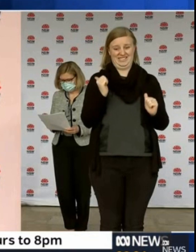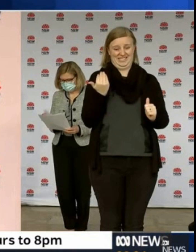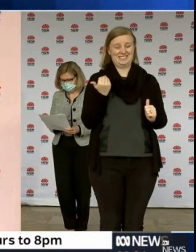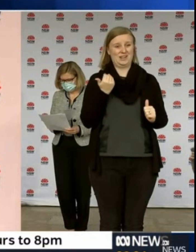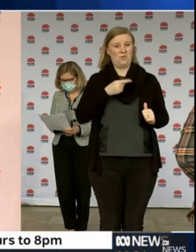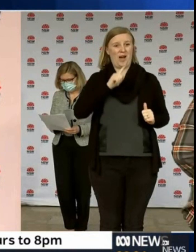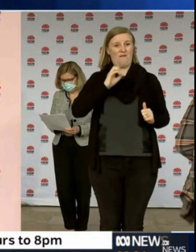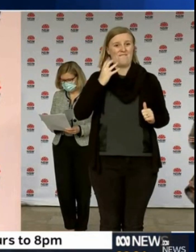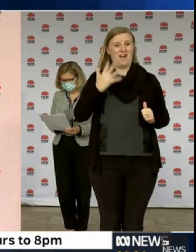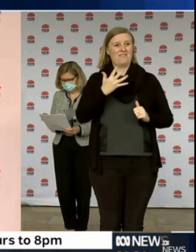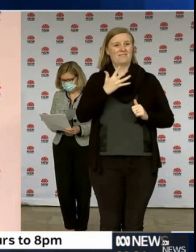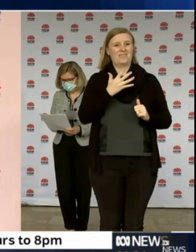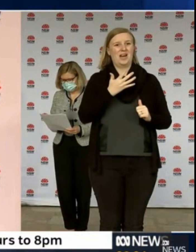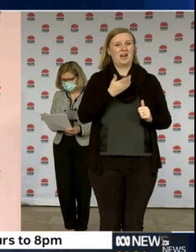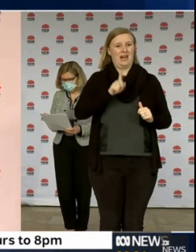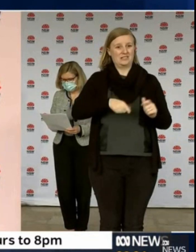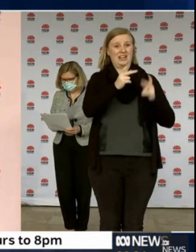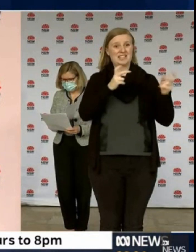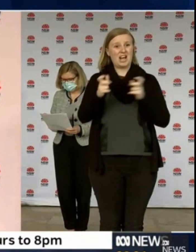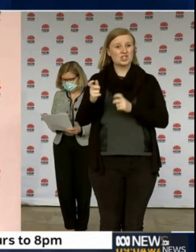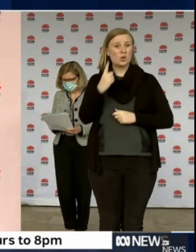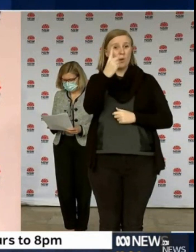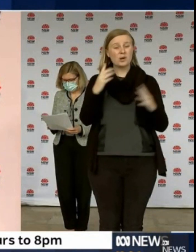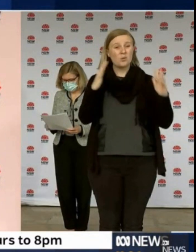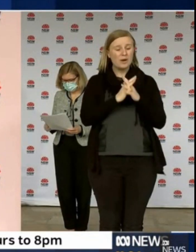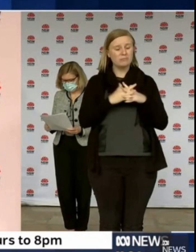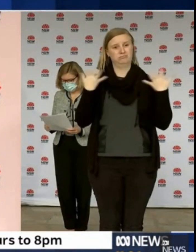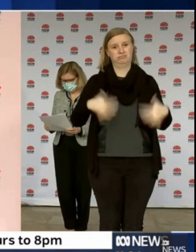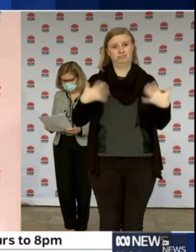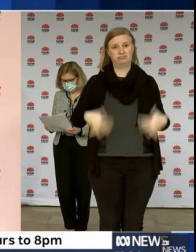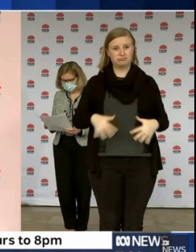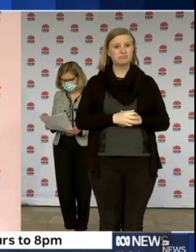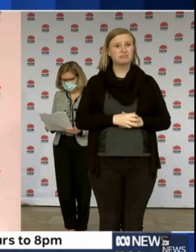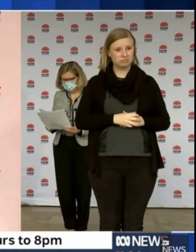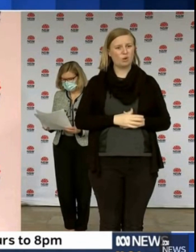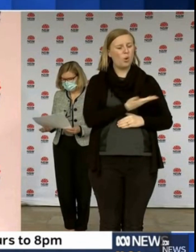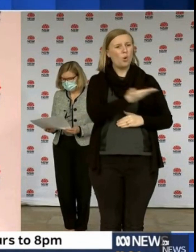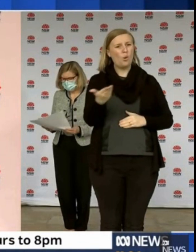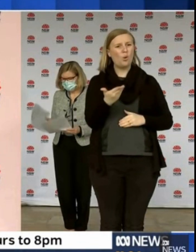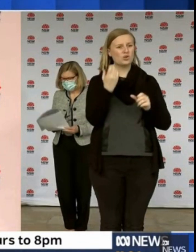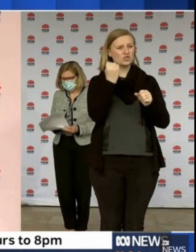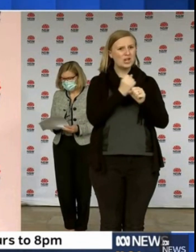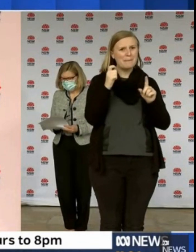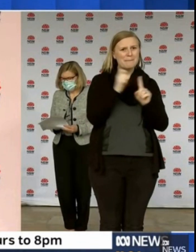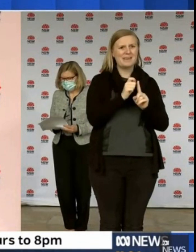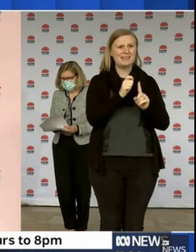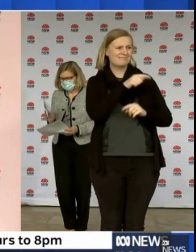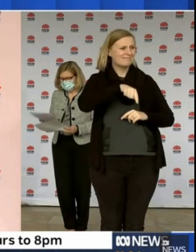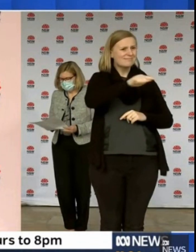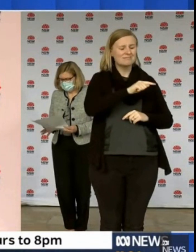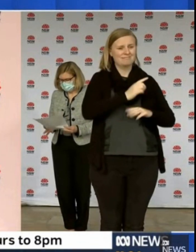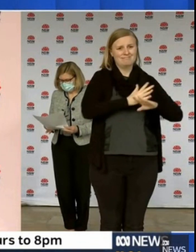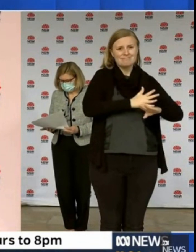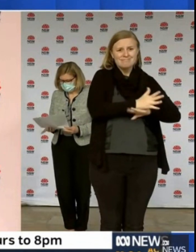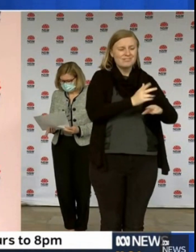105,000 vaccinations in a week, which is fantastic, and that's on top of the GP network who's already working really hard to get those vaccines out